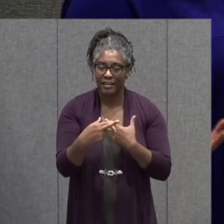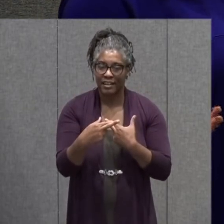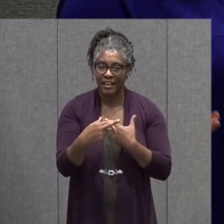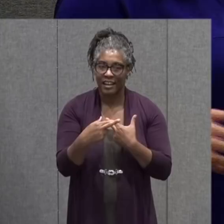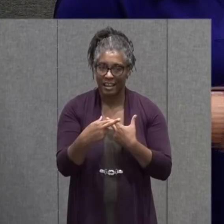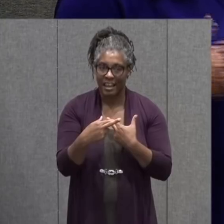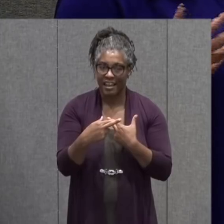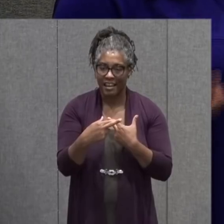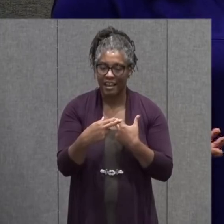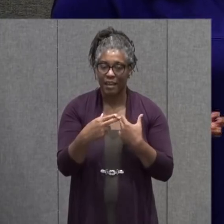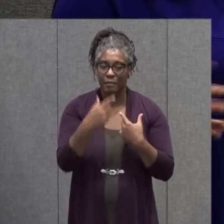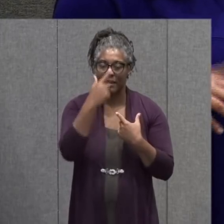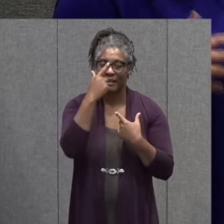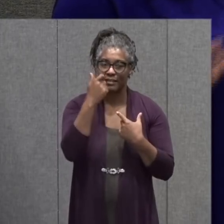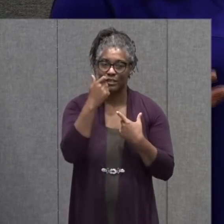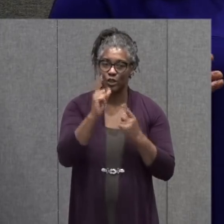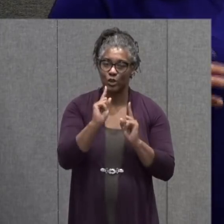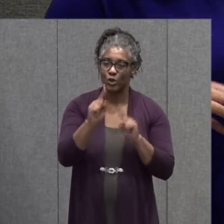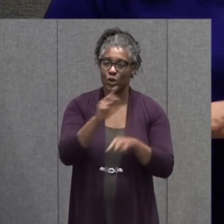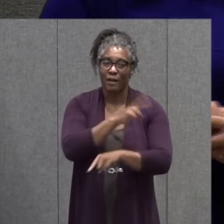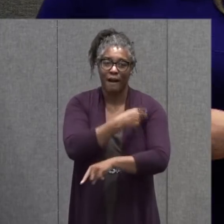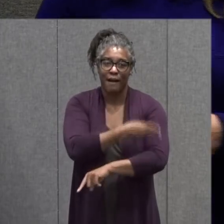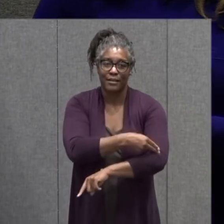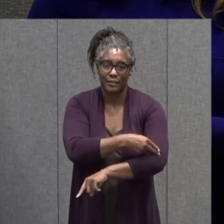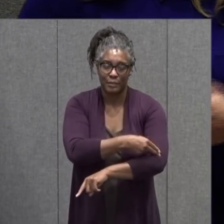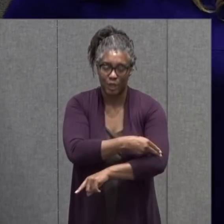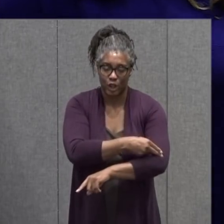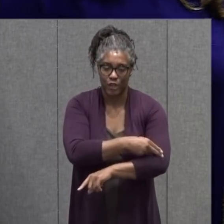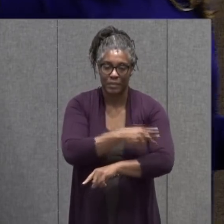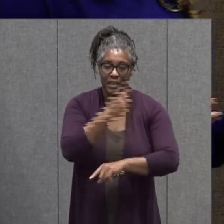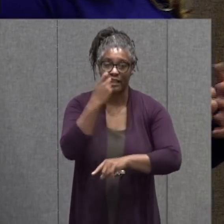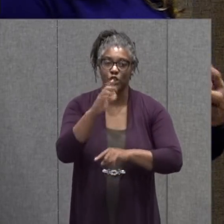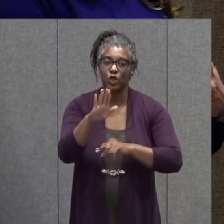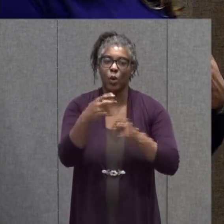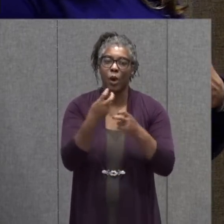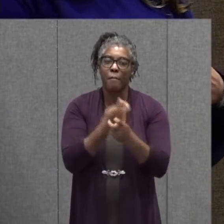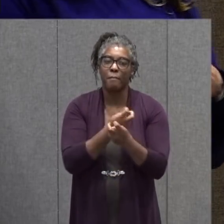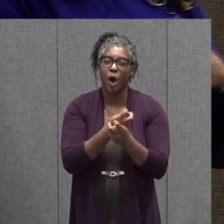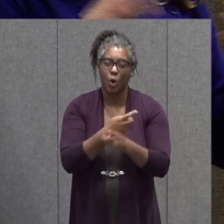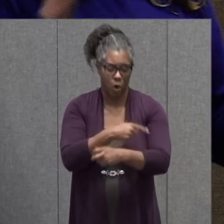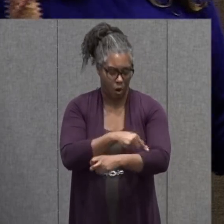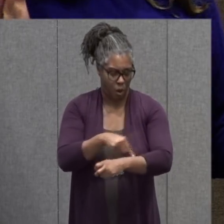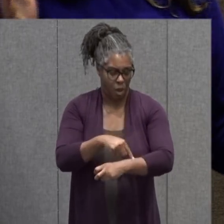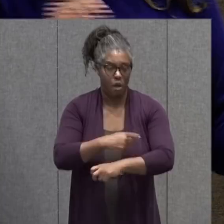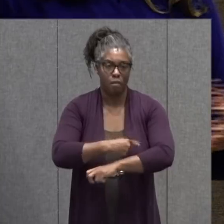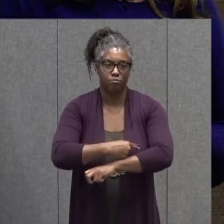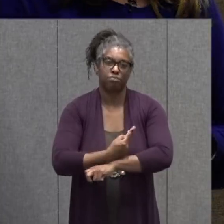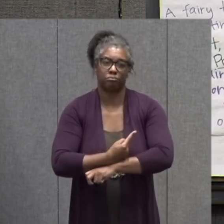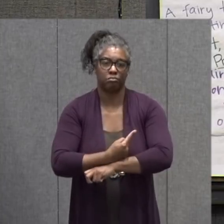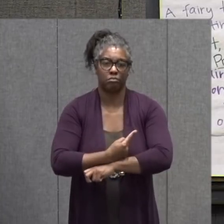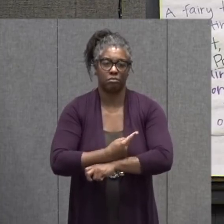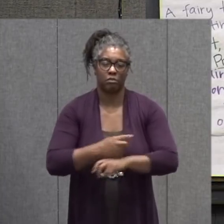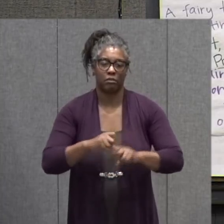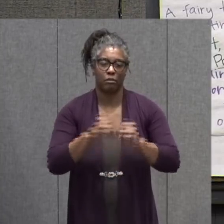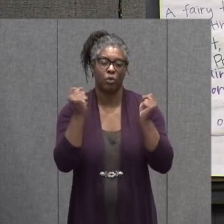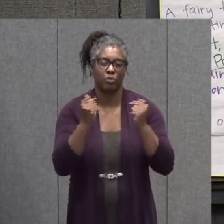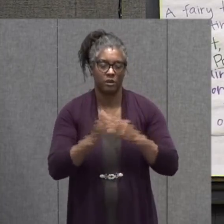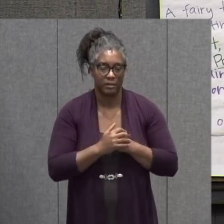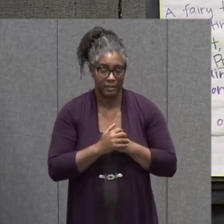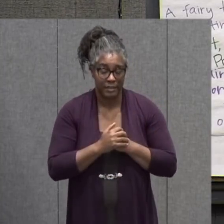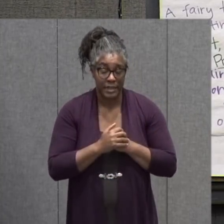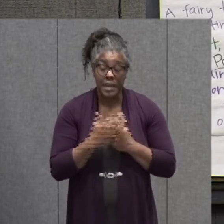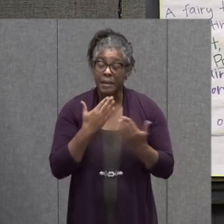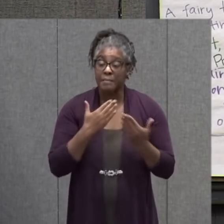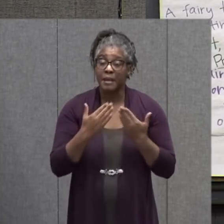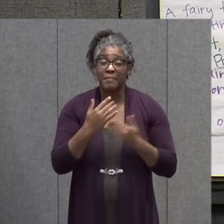a bone. Fractured bone. You may have heard if a glass has been fractured, which means it